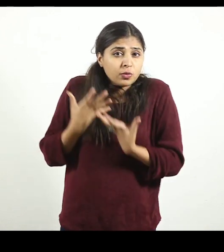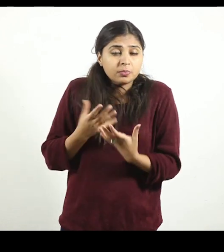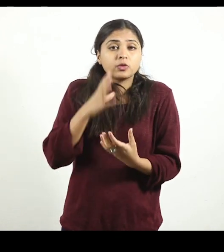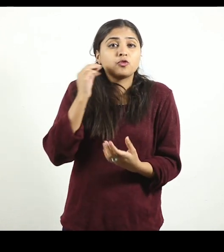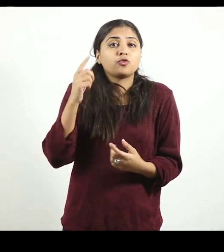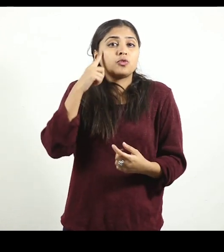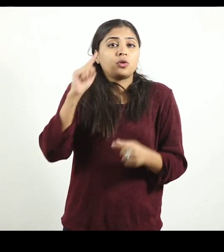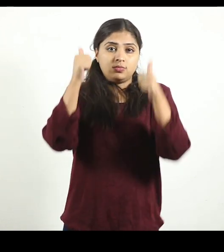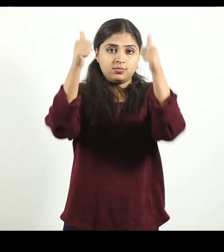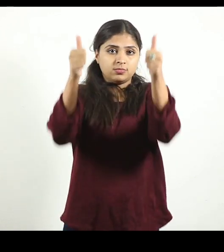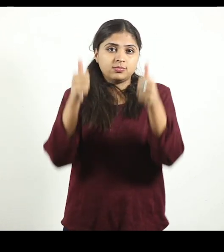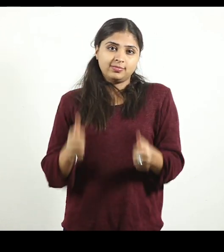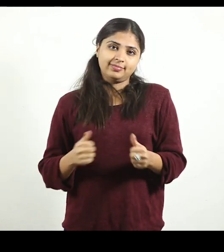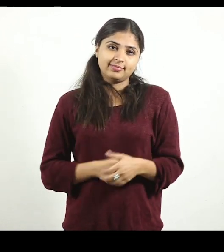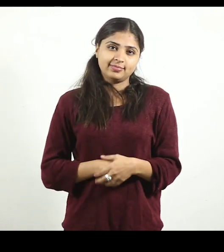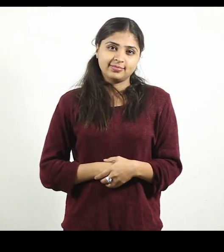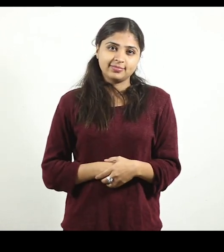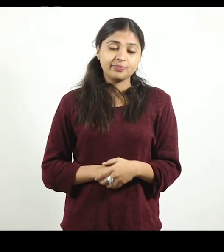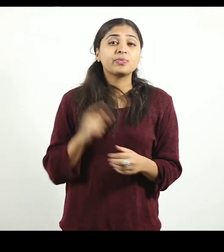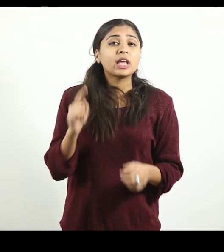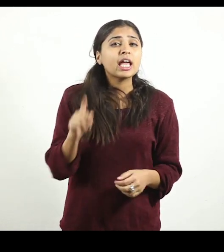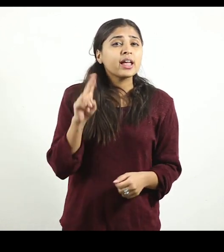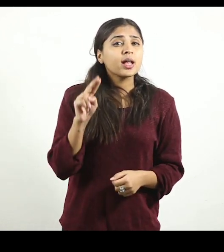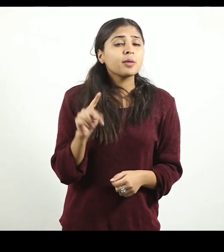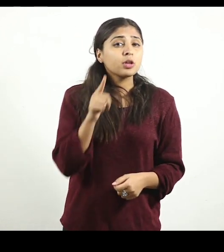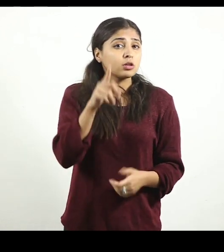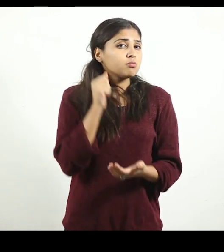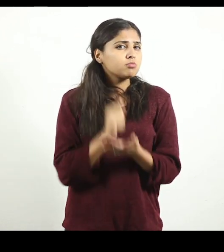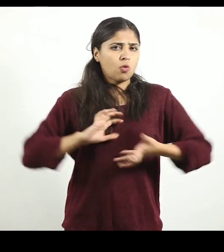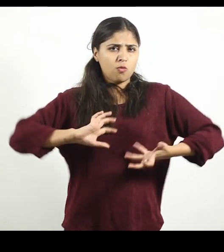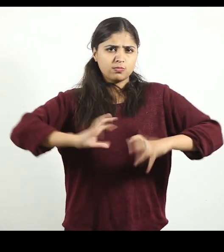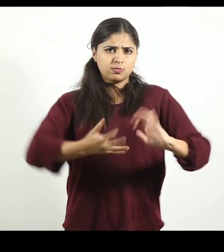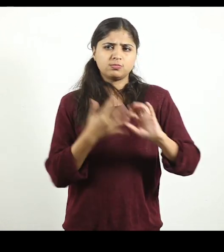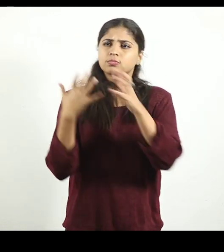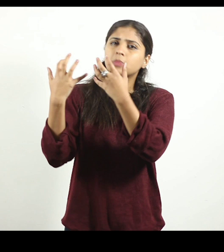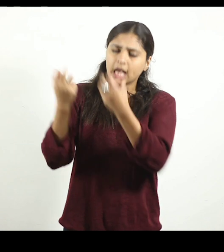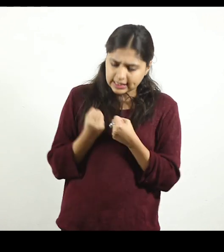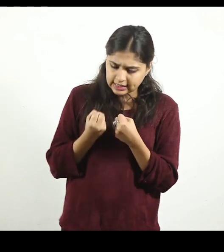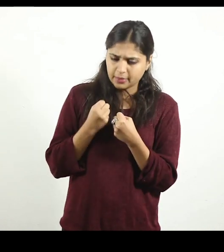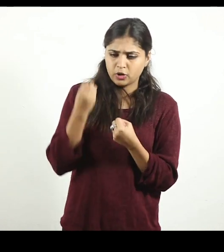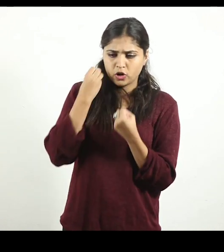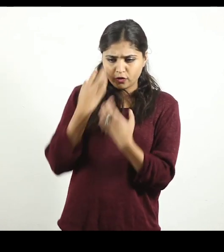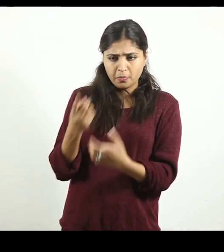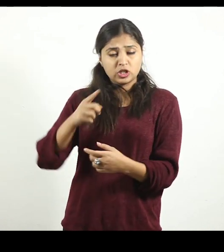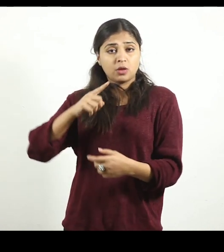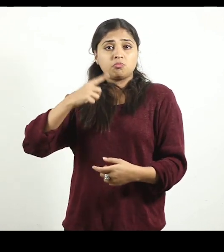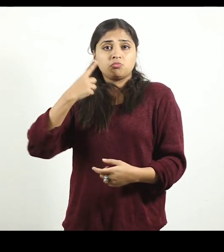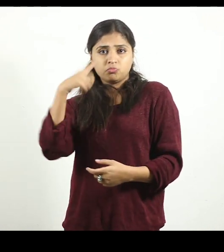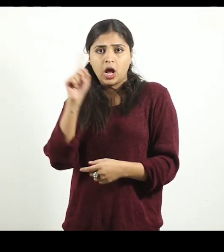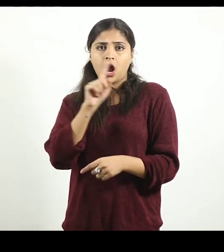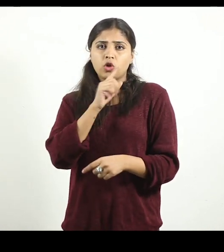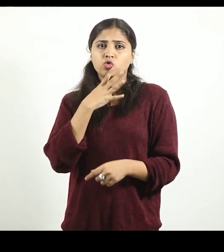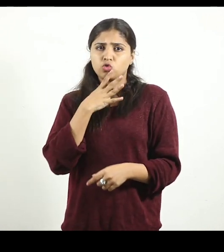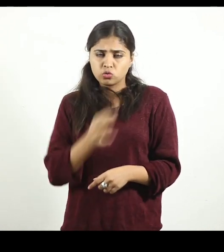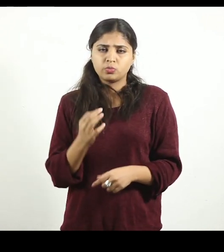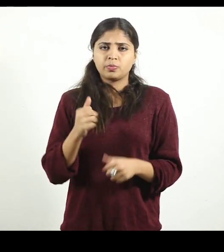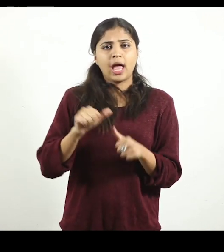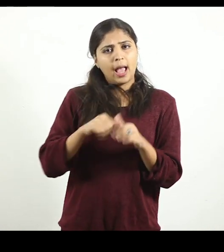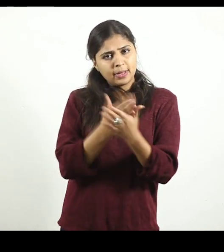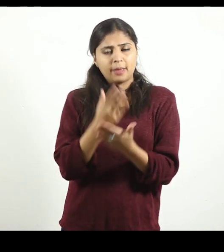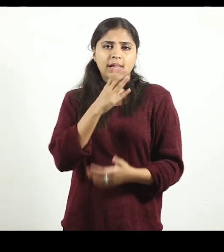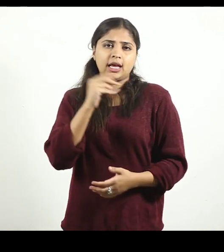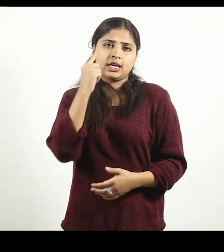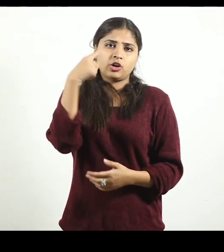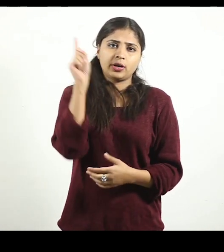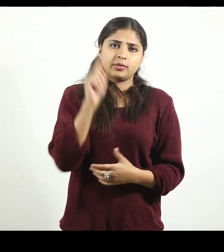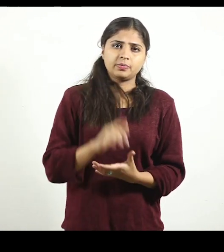evaluate information and reach a conclusion. It means that you shouldn't automatically accept that information is valid, true,